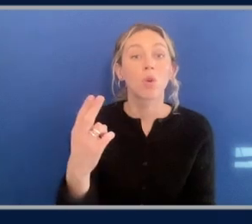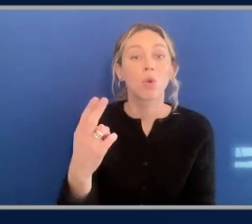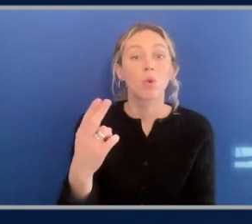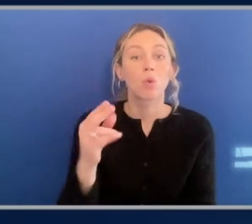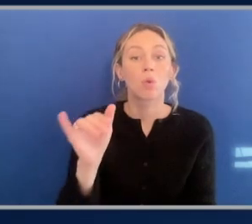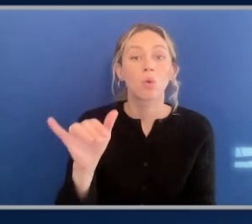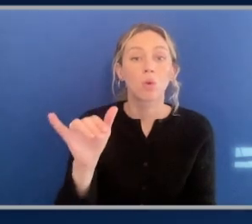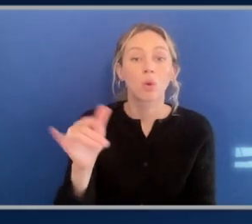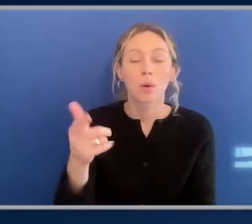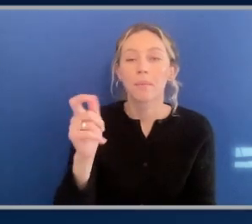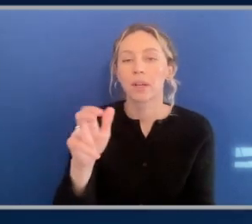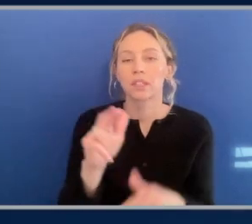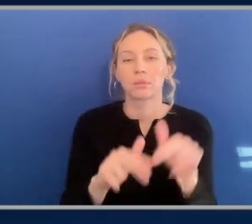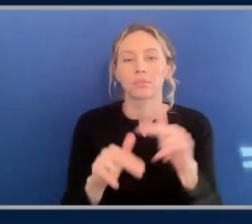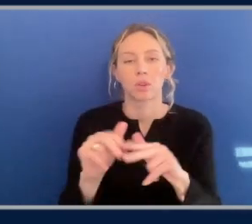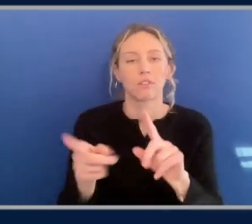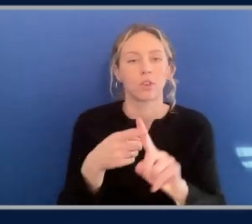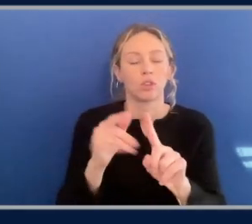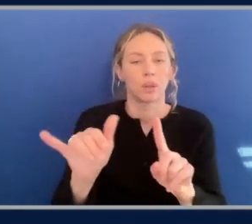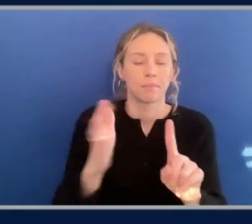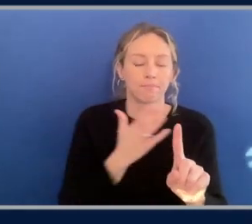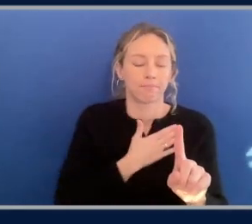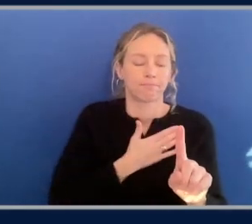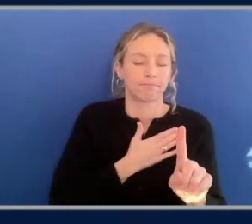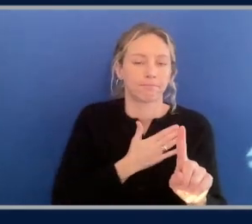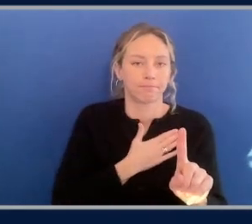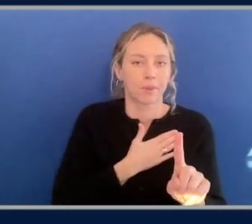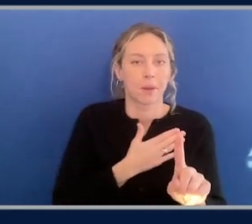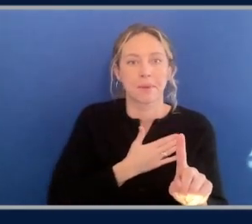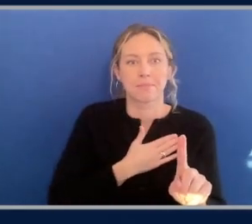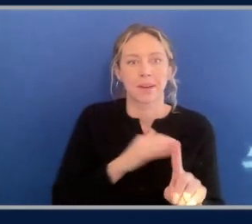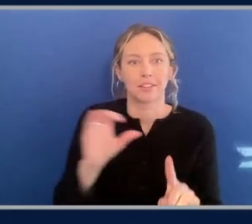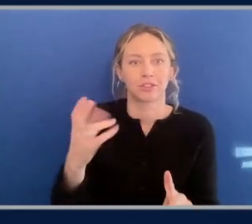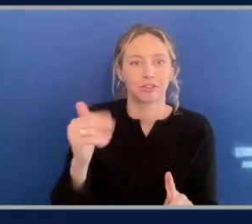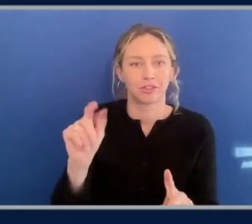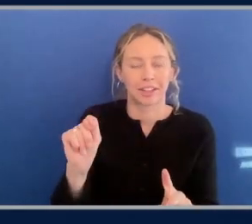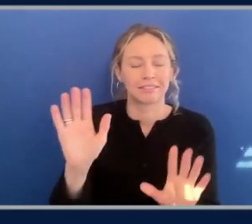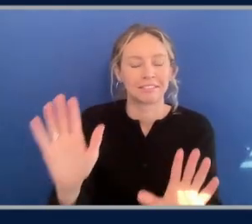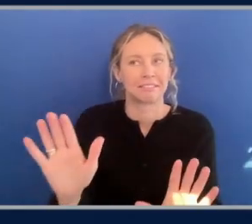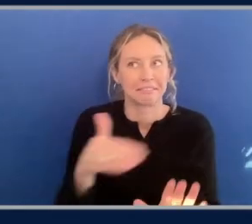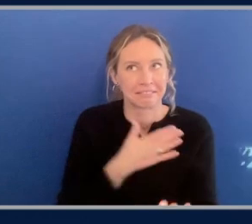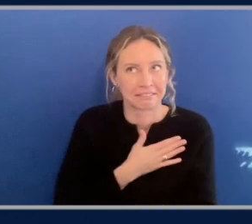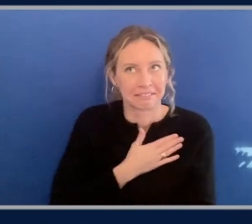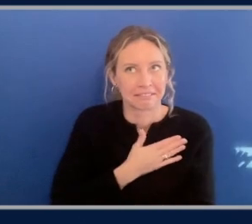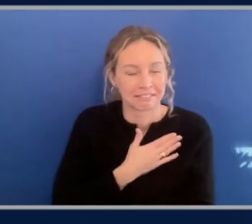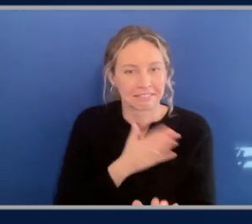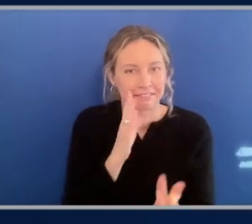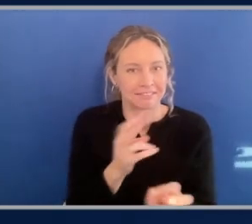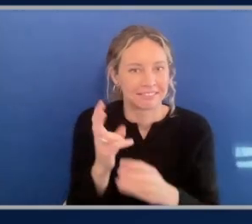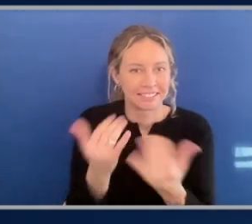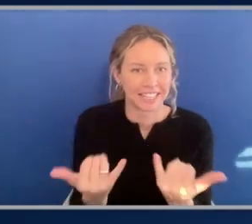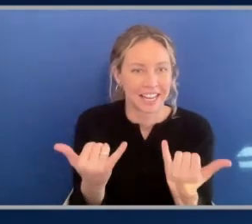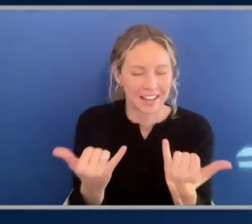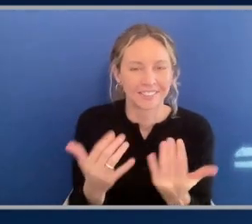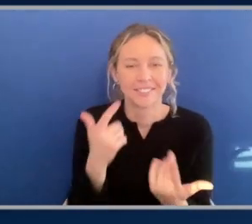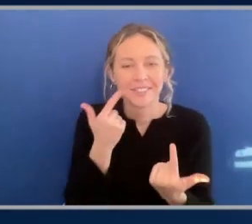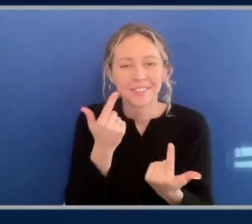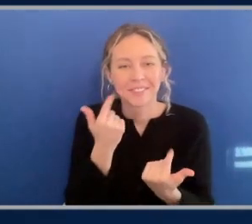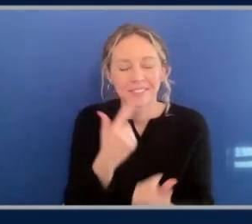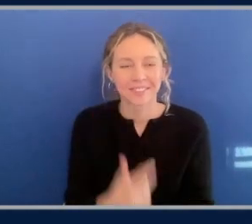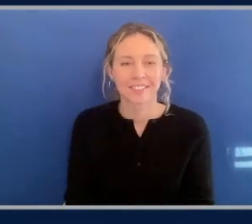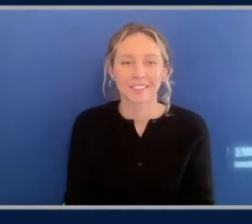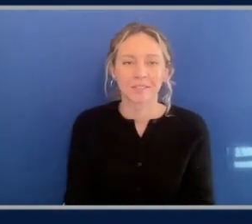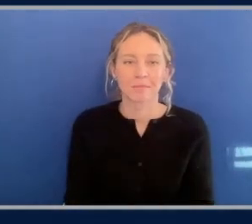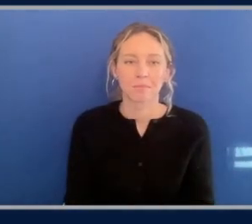So we do have to build first. Yes. That's my bad. My bad, chat. Probably getting lit up in there right now. So again, what happens here? It